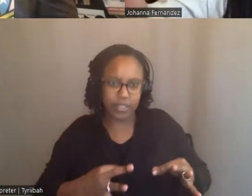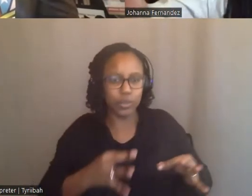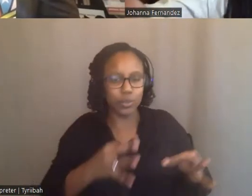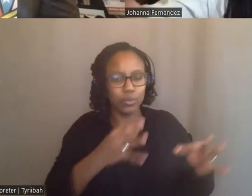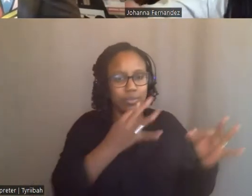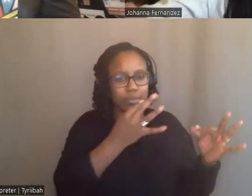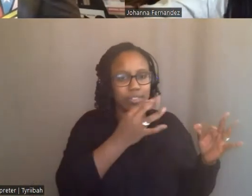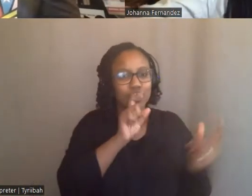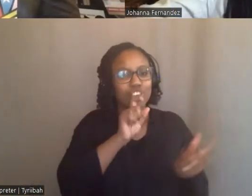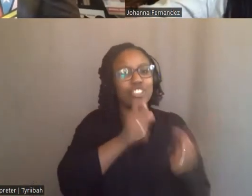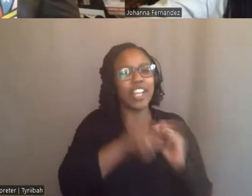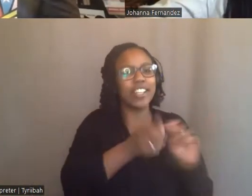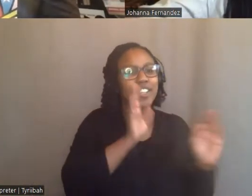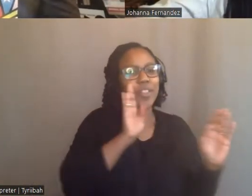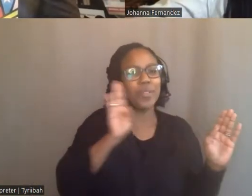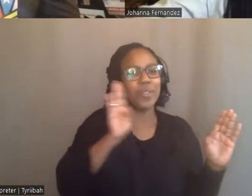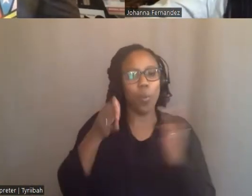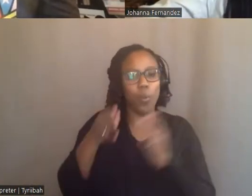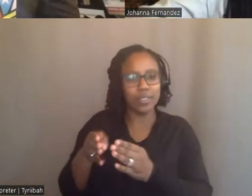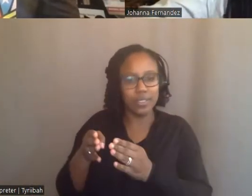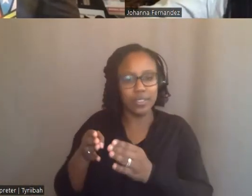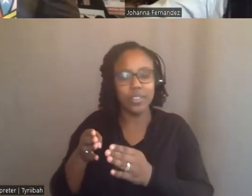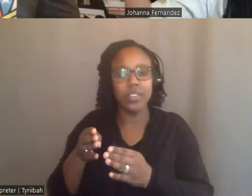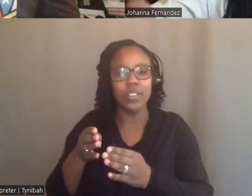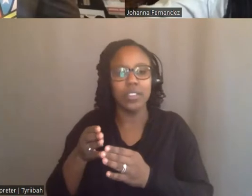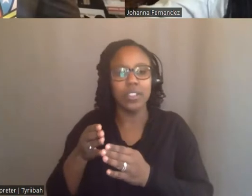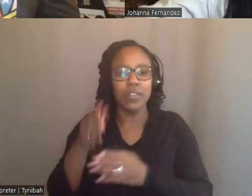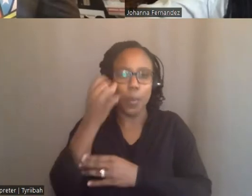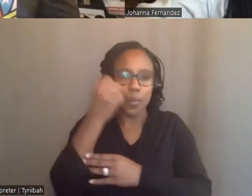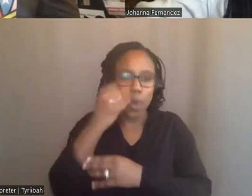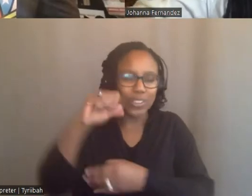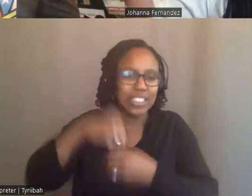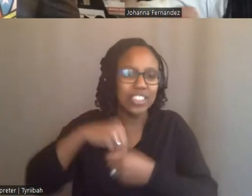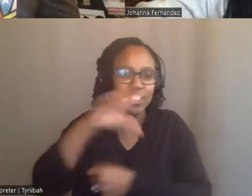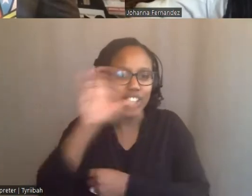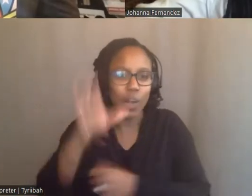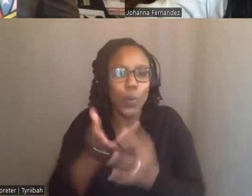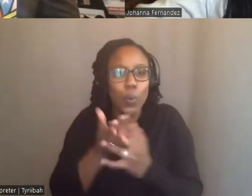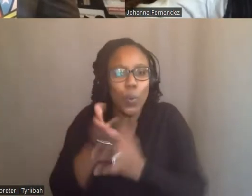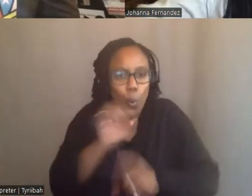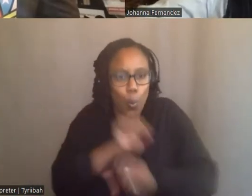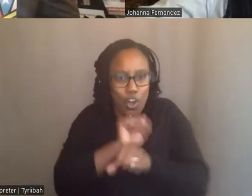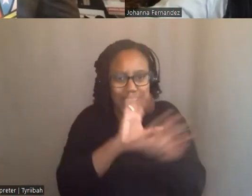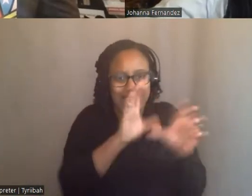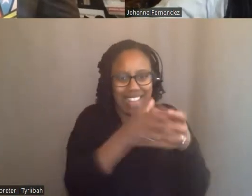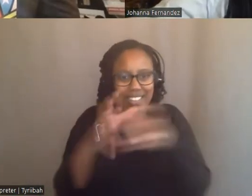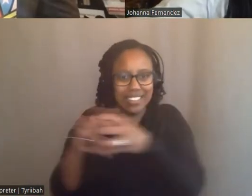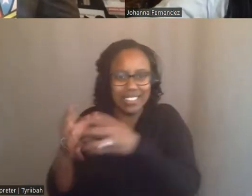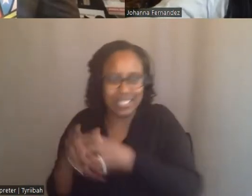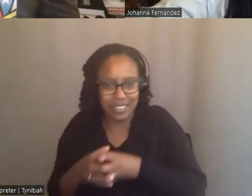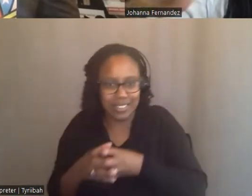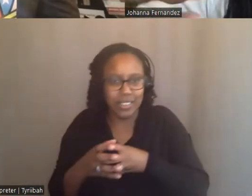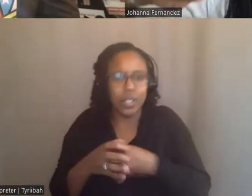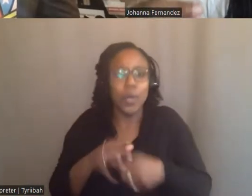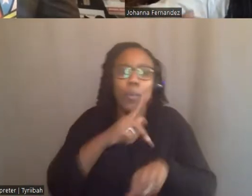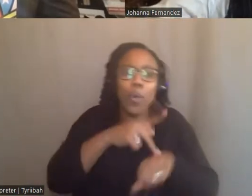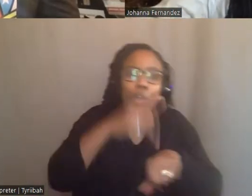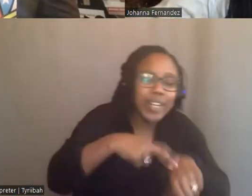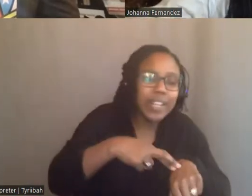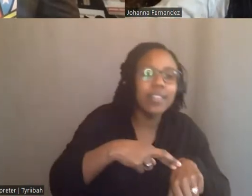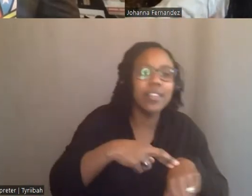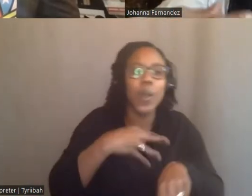class communities of the city, Puerto Rican, white working class, and Black American,